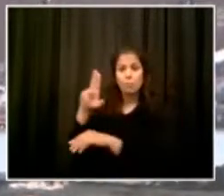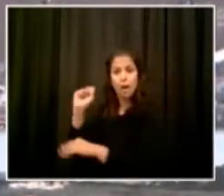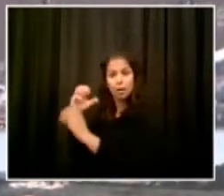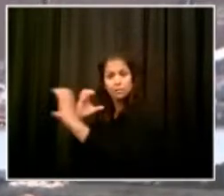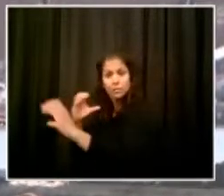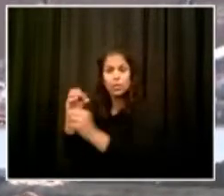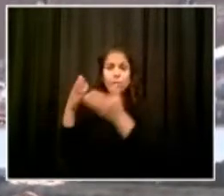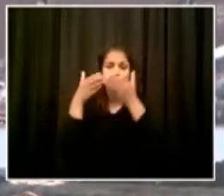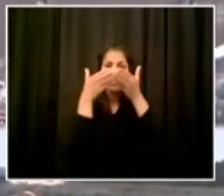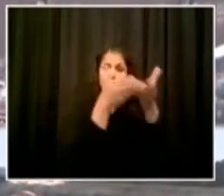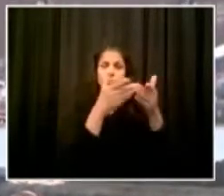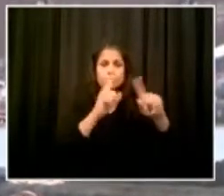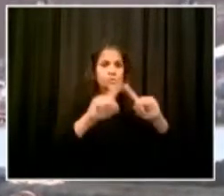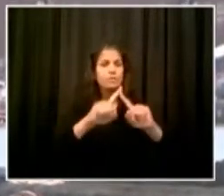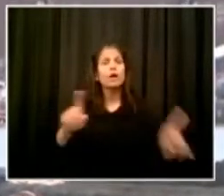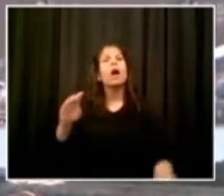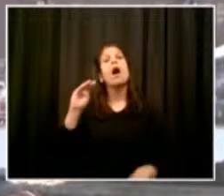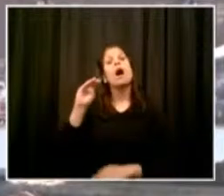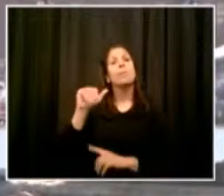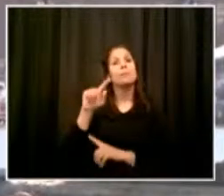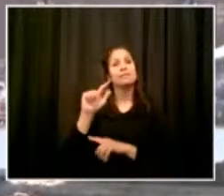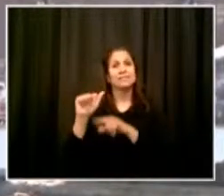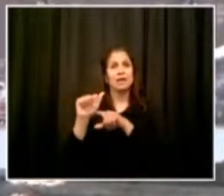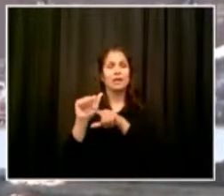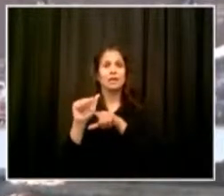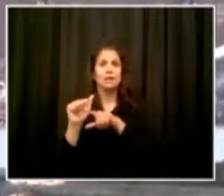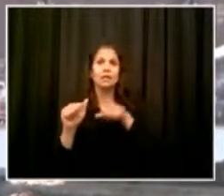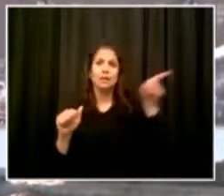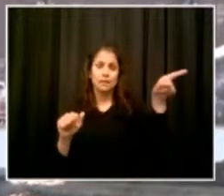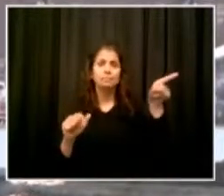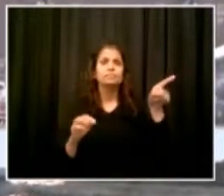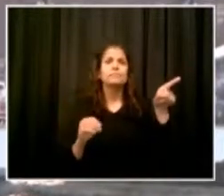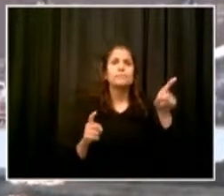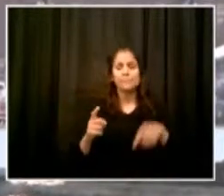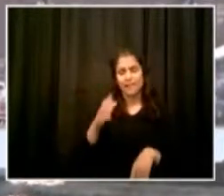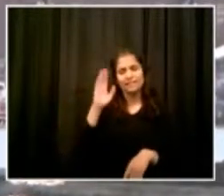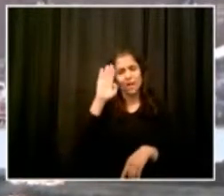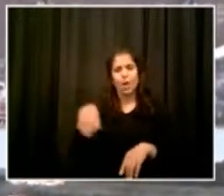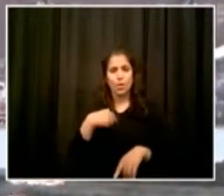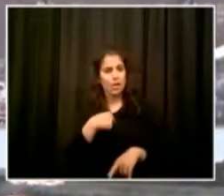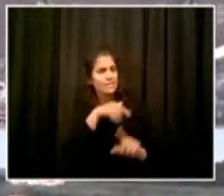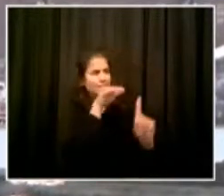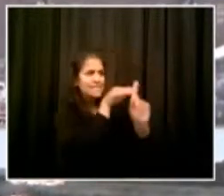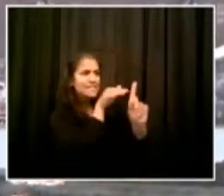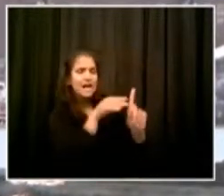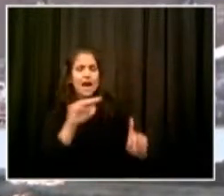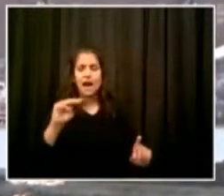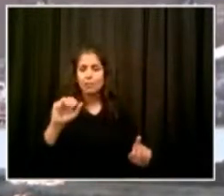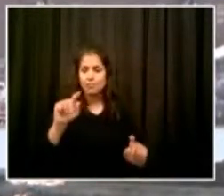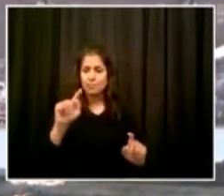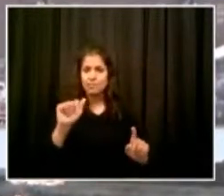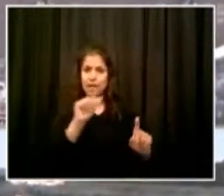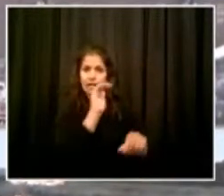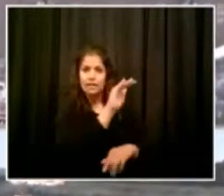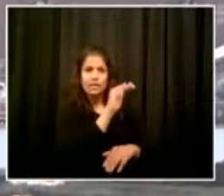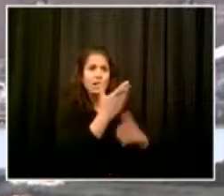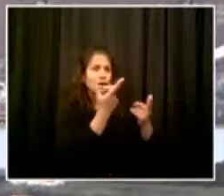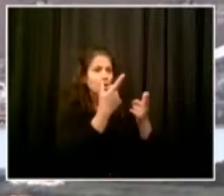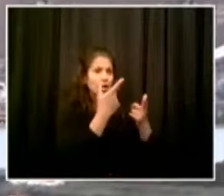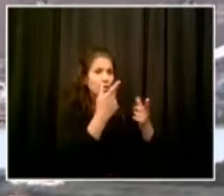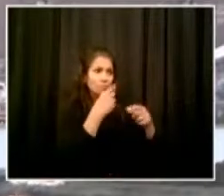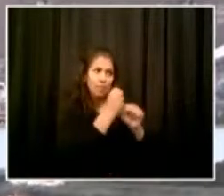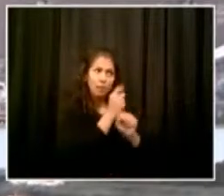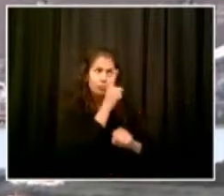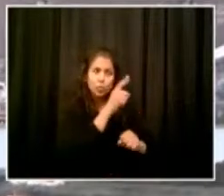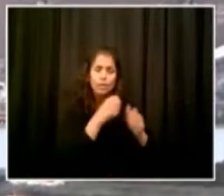try. The governor's taking the subway today. Would you yourself personally feel comfortable and safe on the subway? Do you plan Sure. to